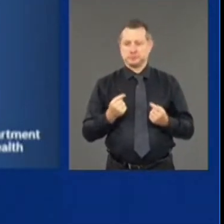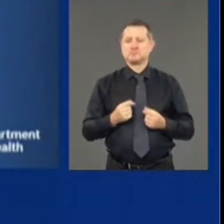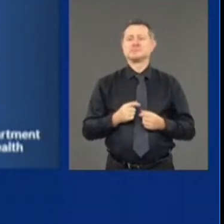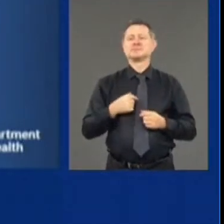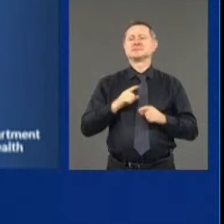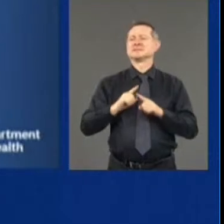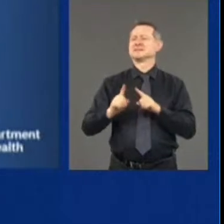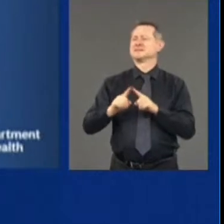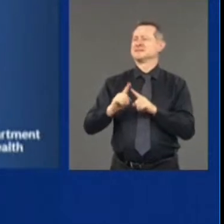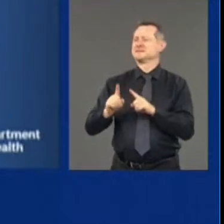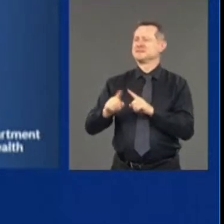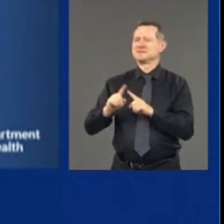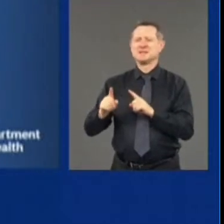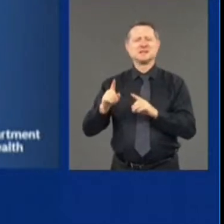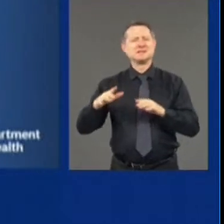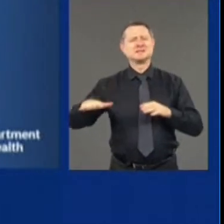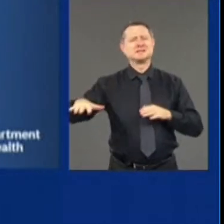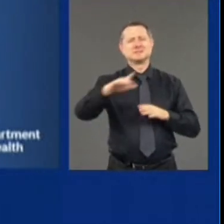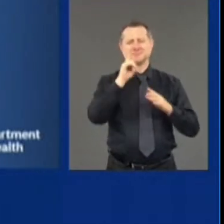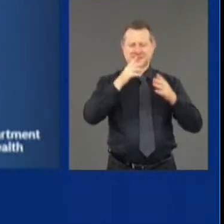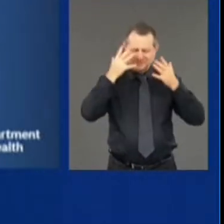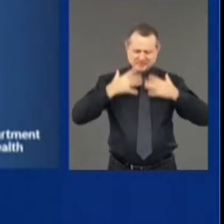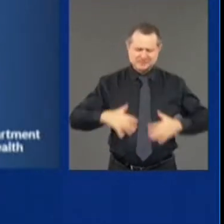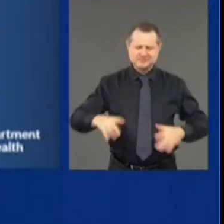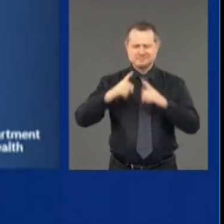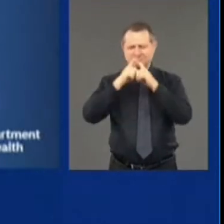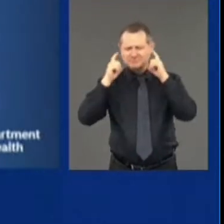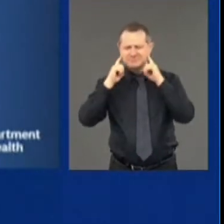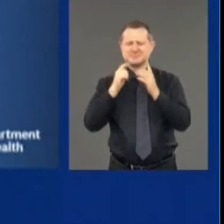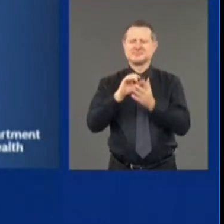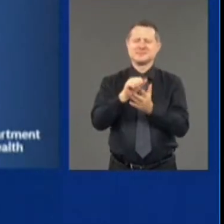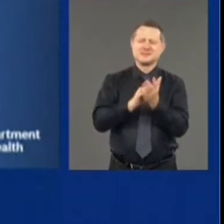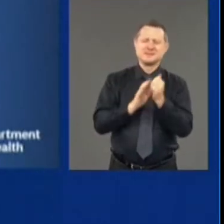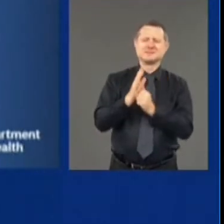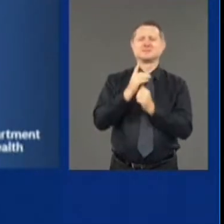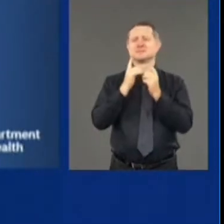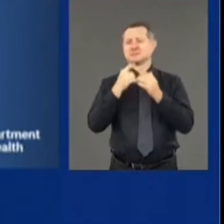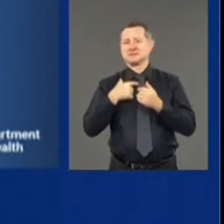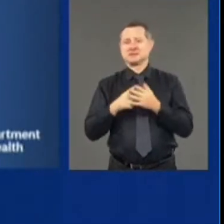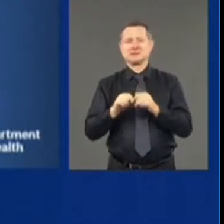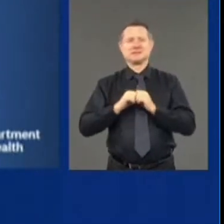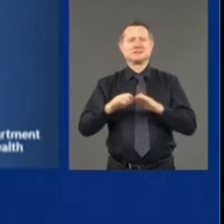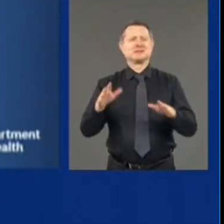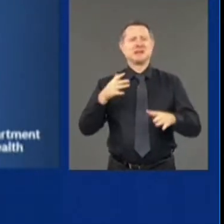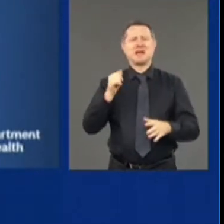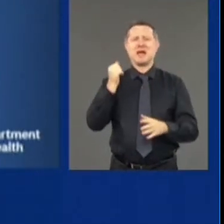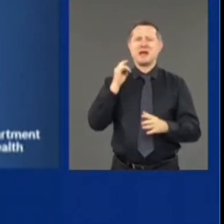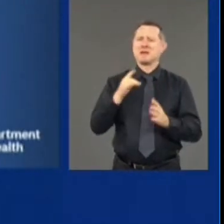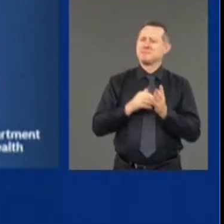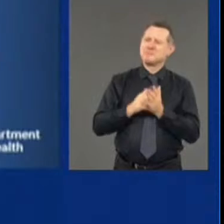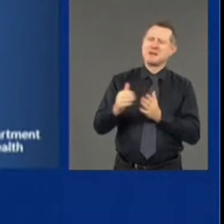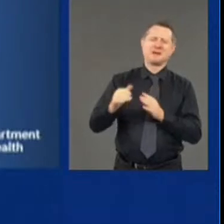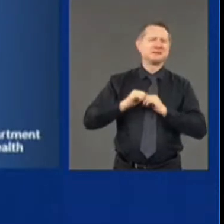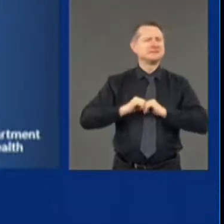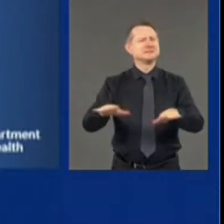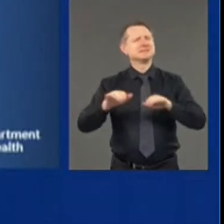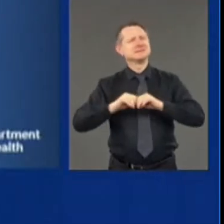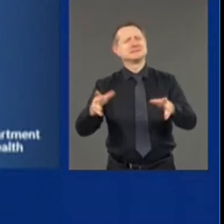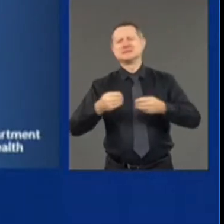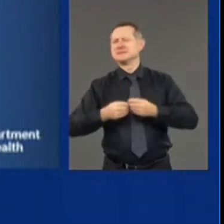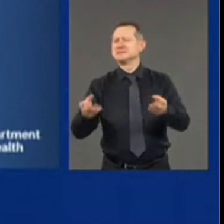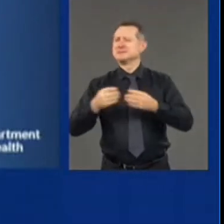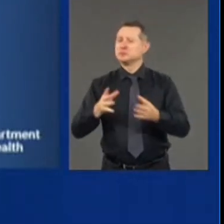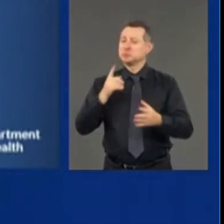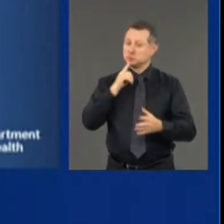PPE to the nursing homes around the state. We issued infection control guidance for healthcare facilities, generally and specifically nursing home